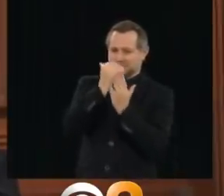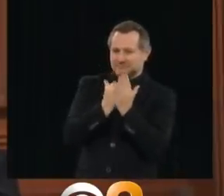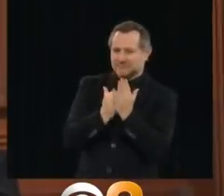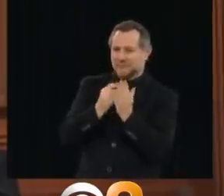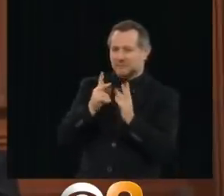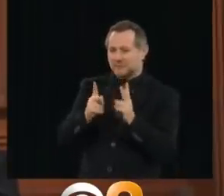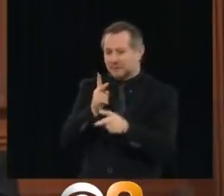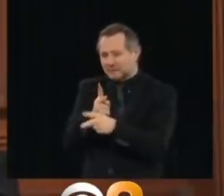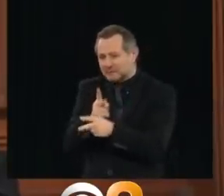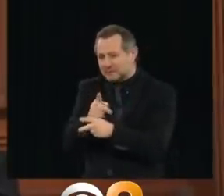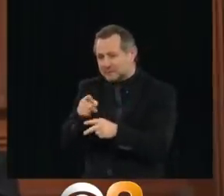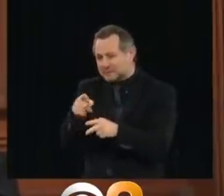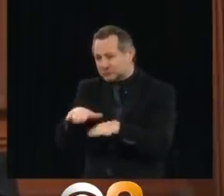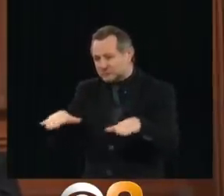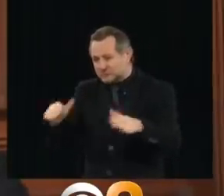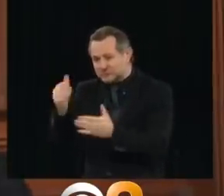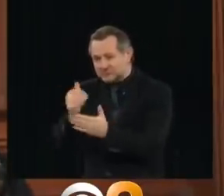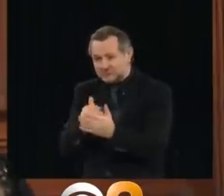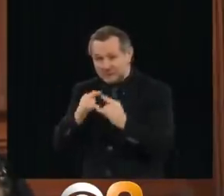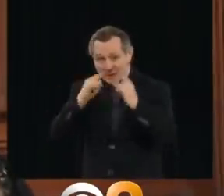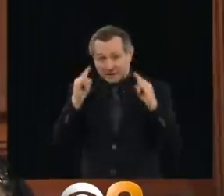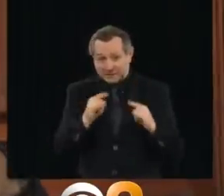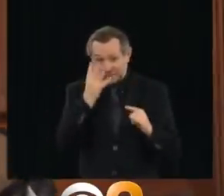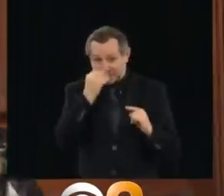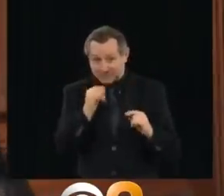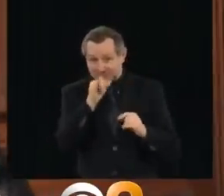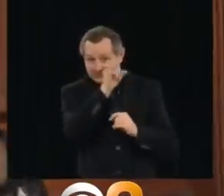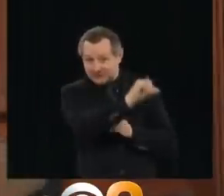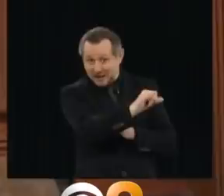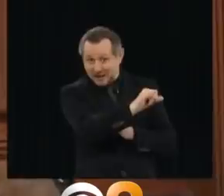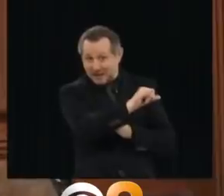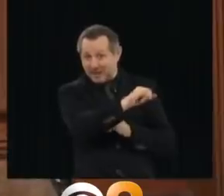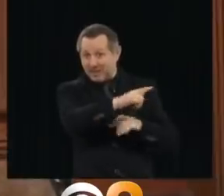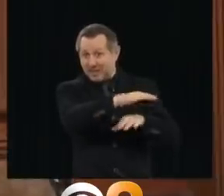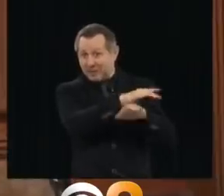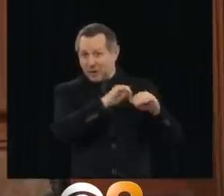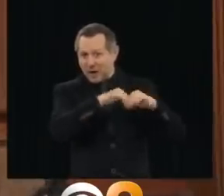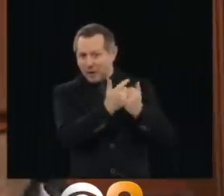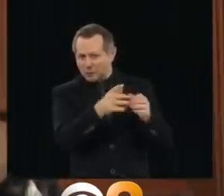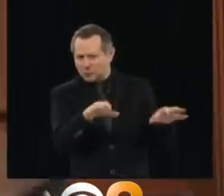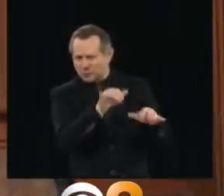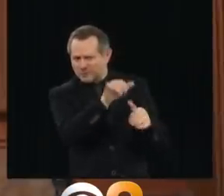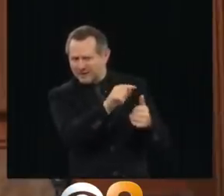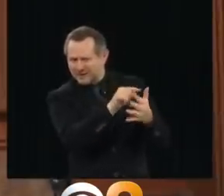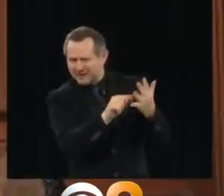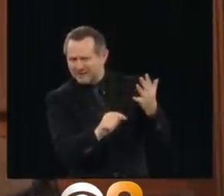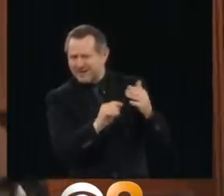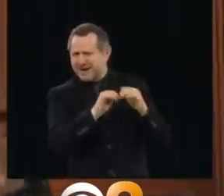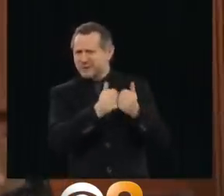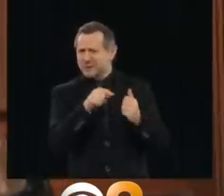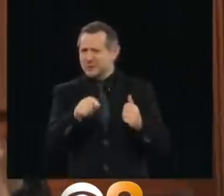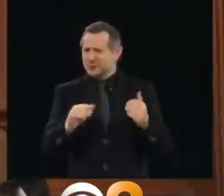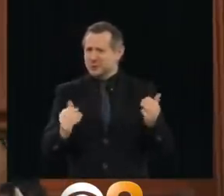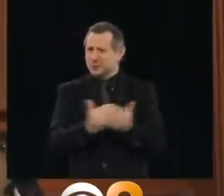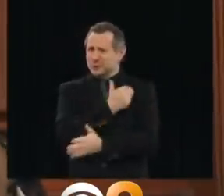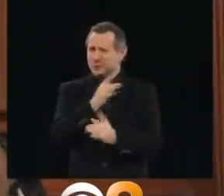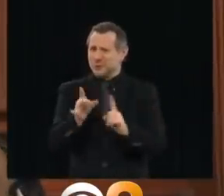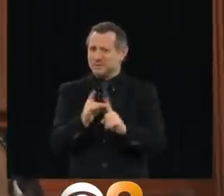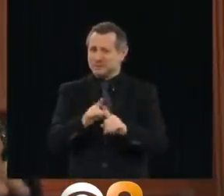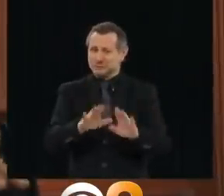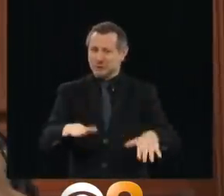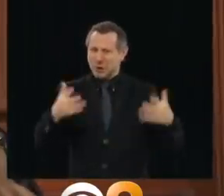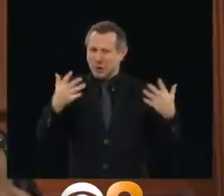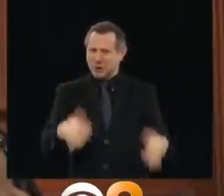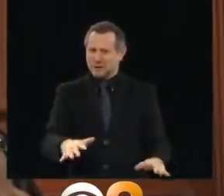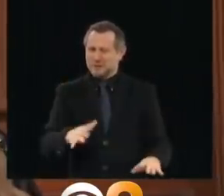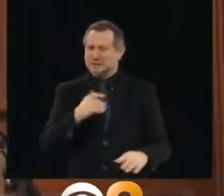camps where people will sleeping away, how you would do that in the context of the new cases, we're relooking at. So we don't have an